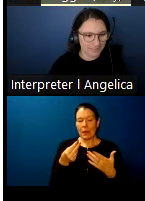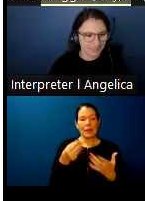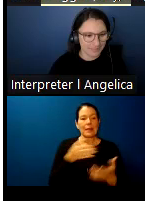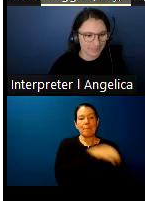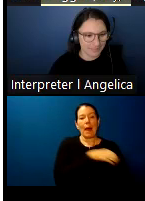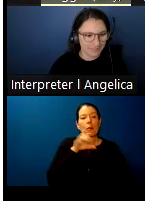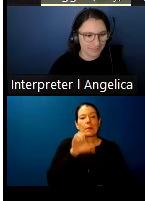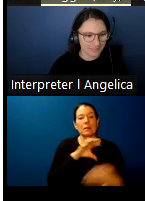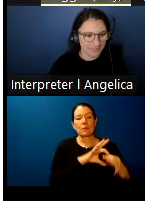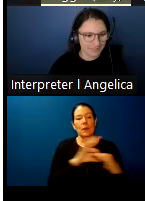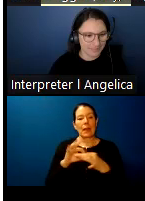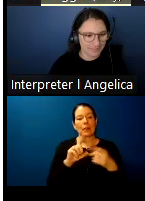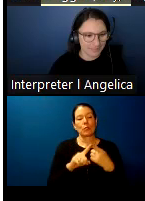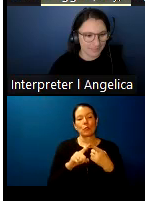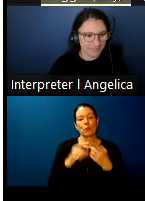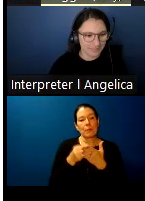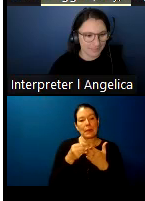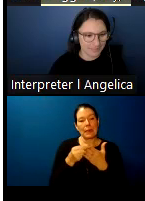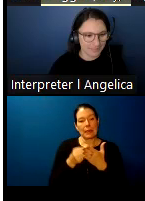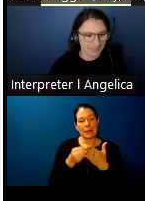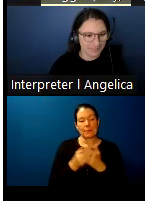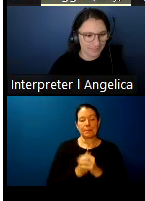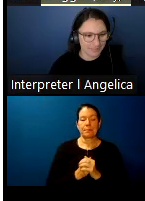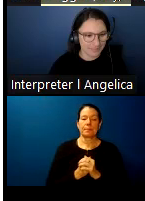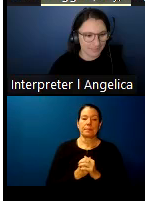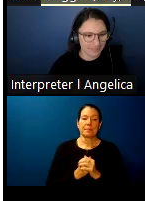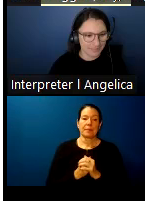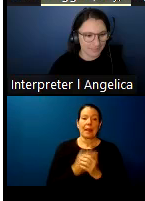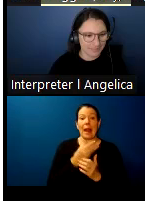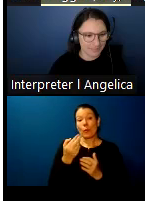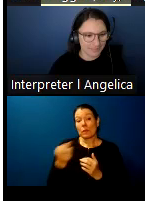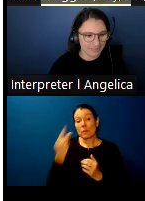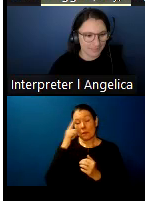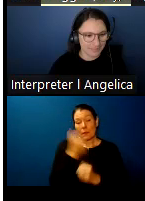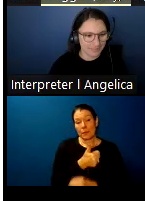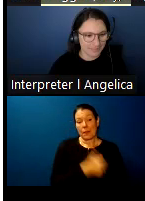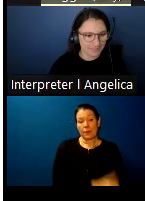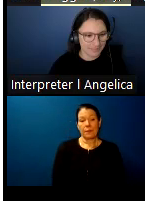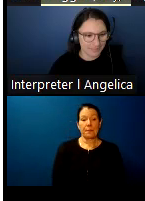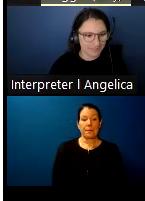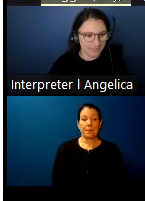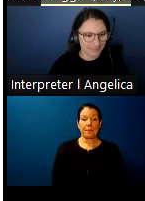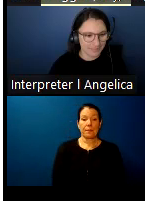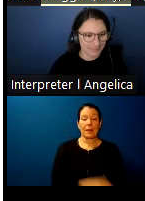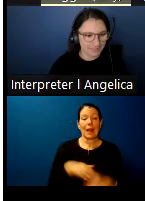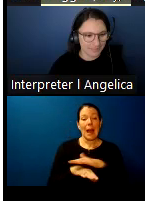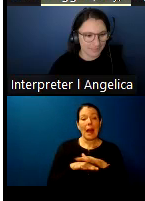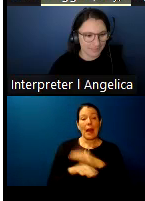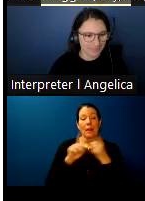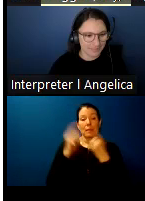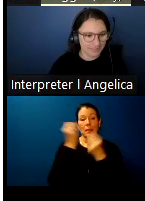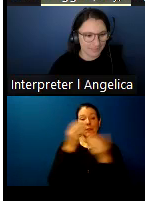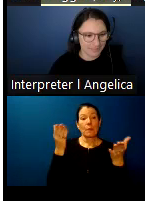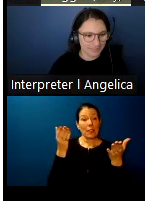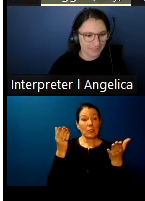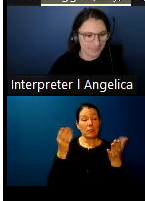empowerment around securing money and finances and resources for themselves. So access to information and other needs